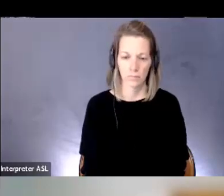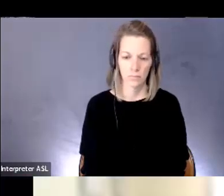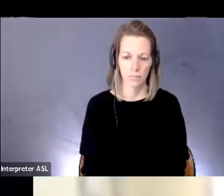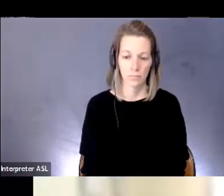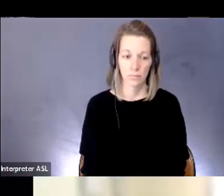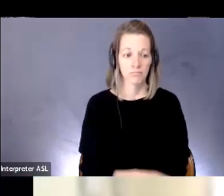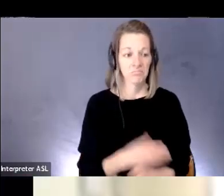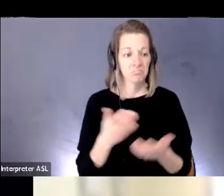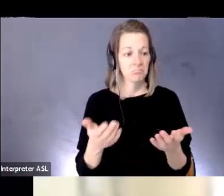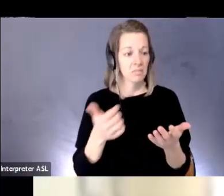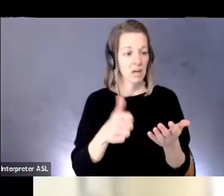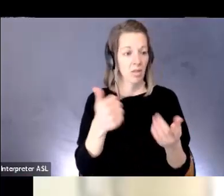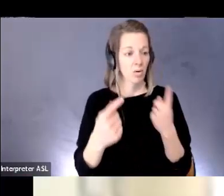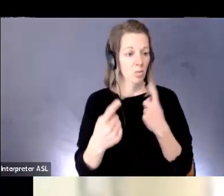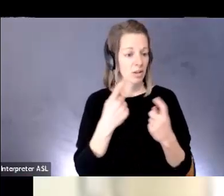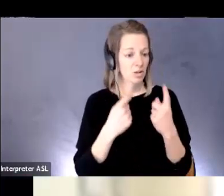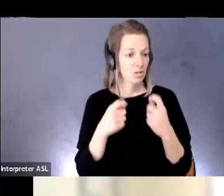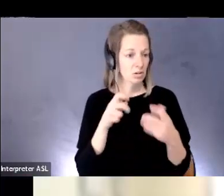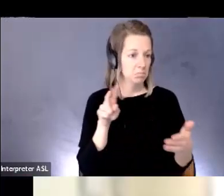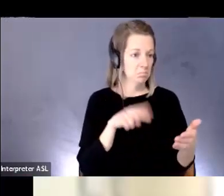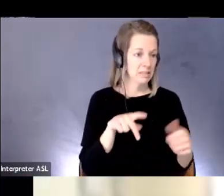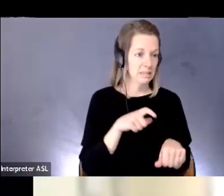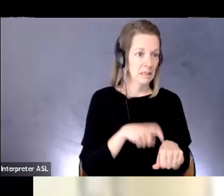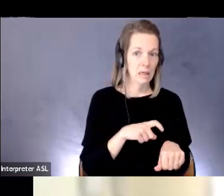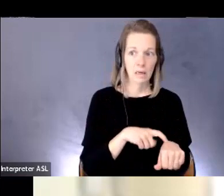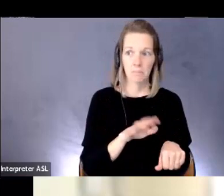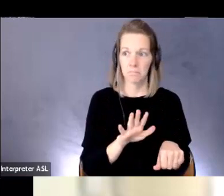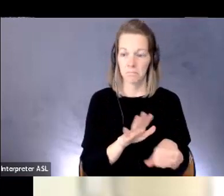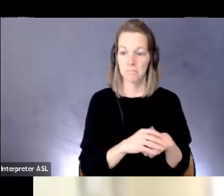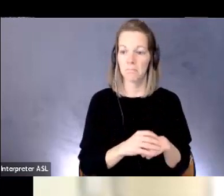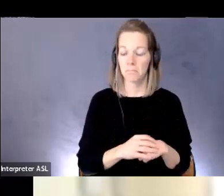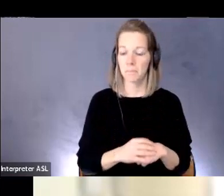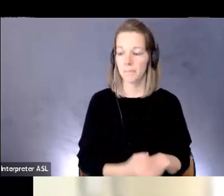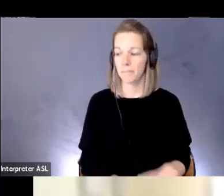All right, are there any other questions? I'm looking at the time.